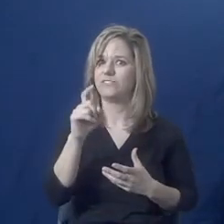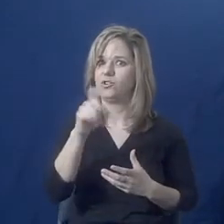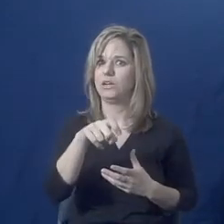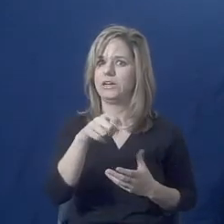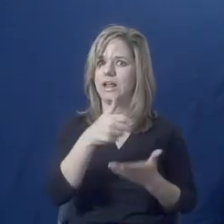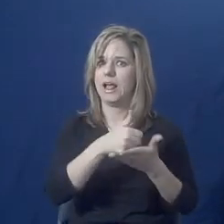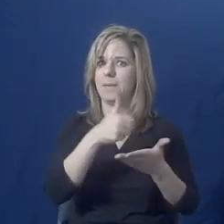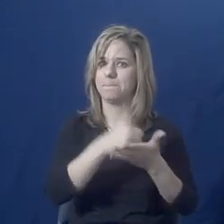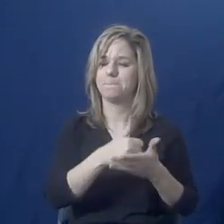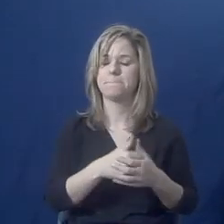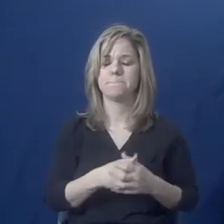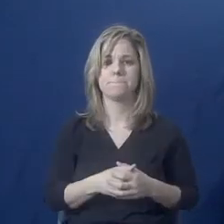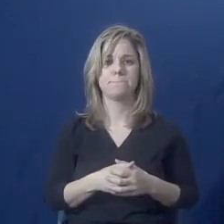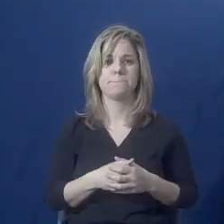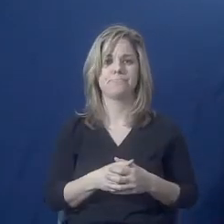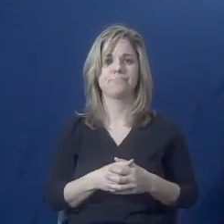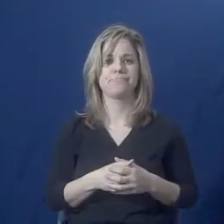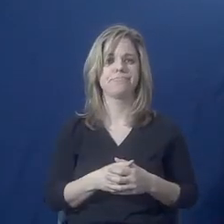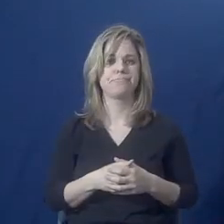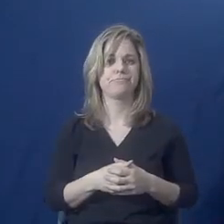make sure that they're safe when they do that.